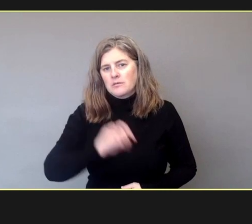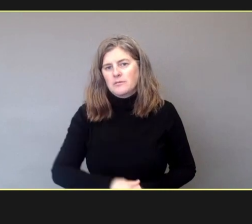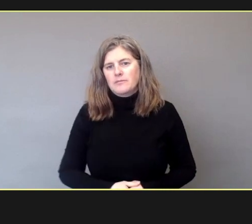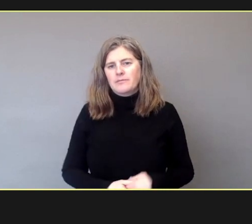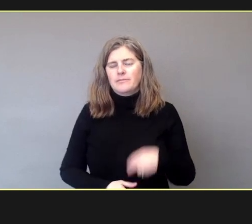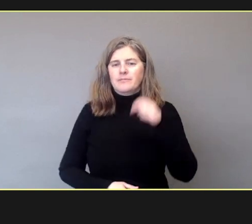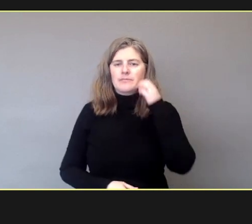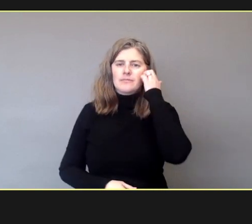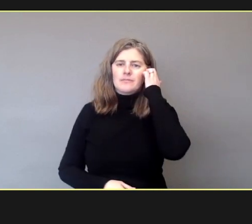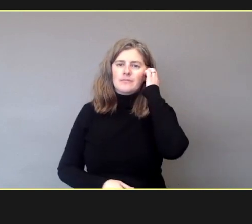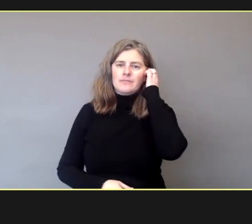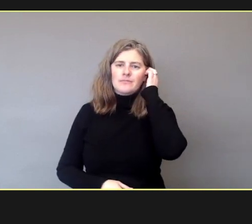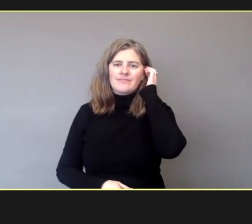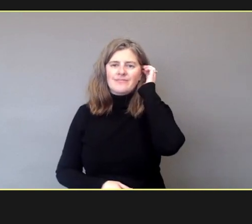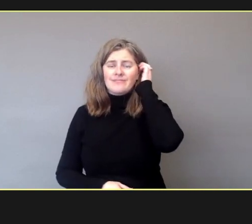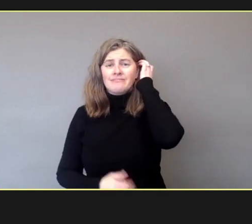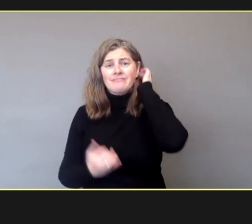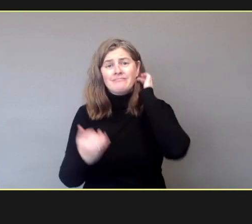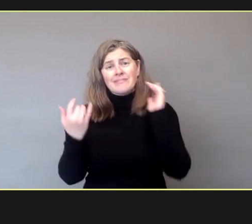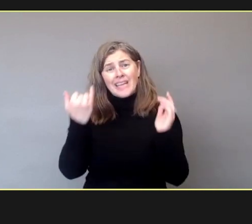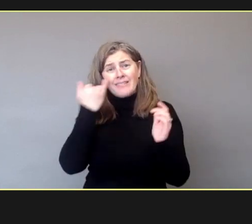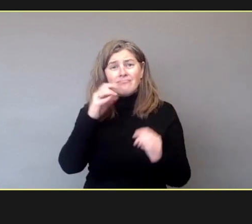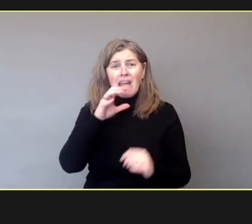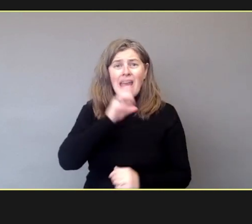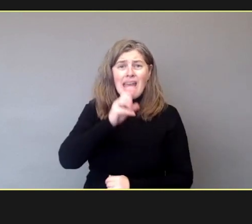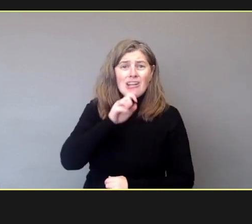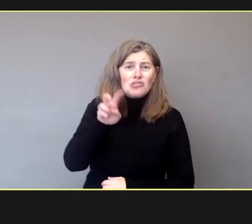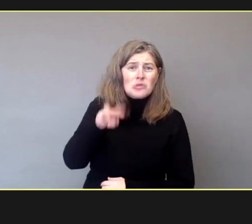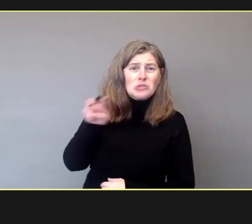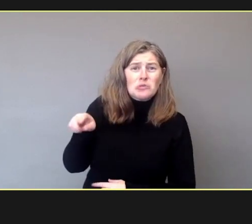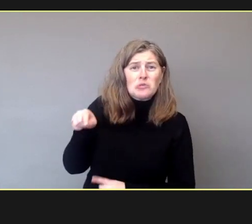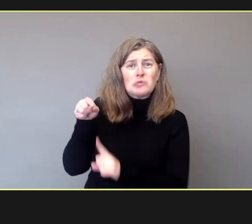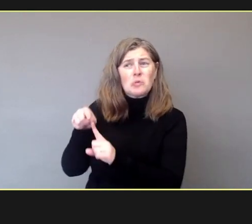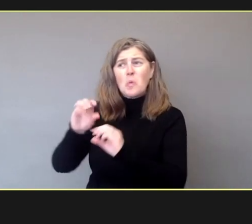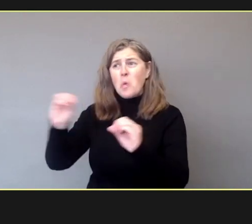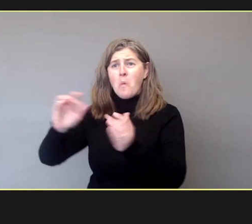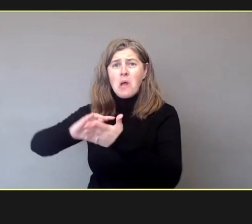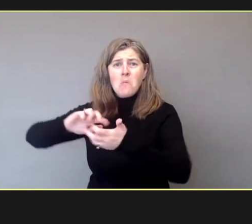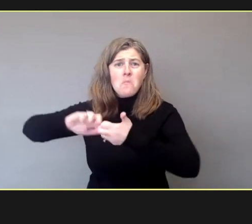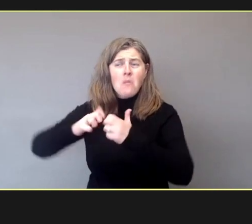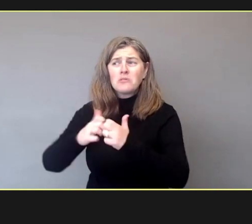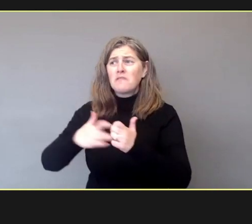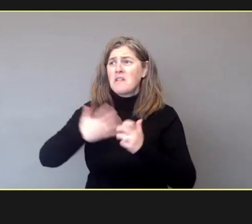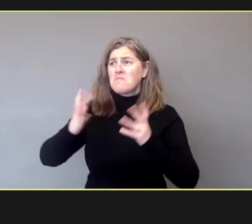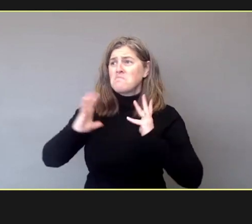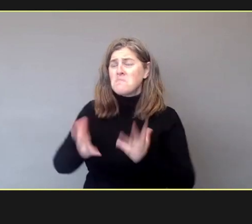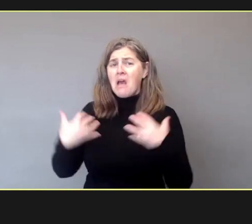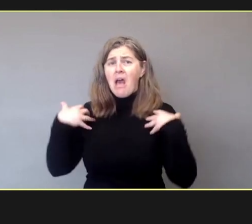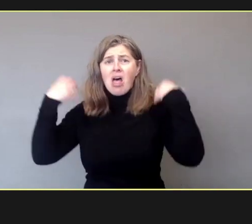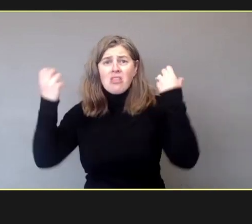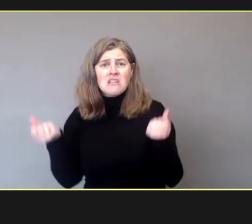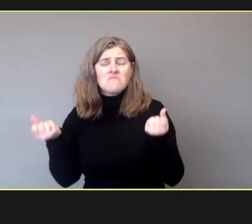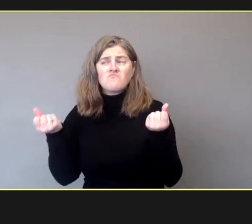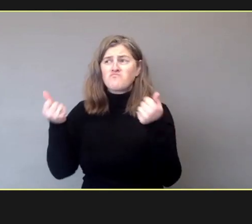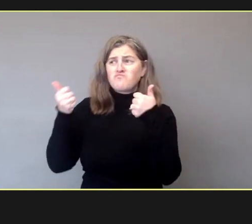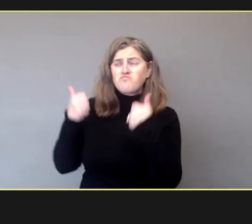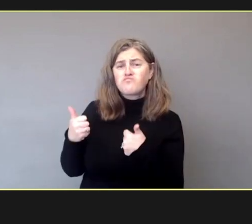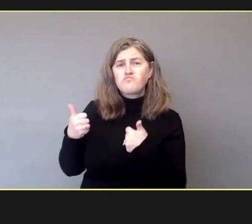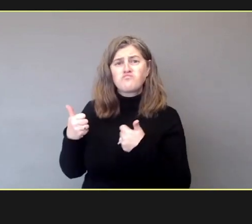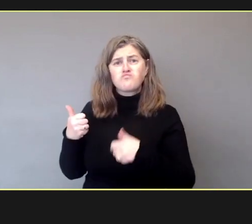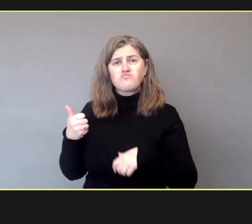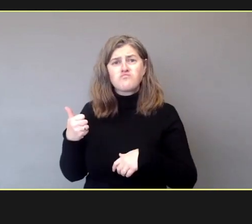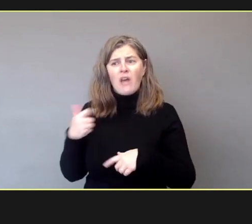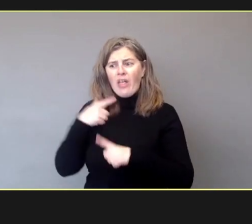course, if you're 22 and have no medical problems and you're healthy as you can be, and